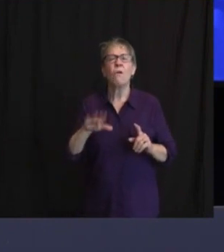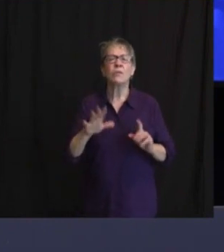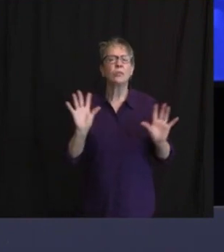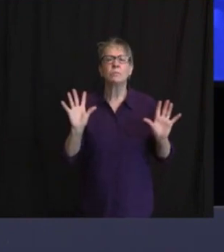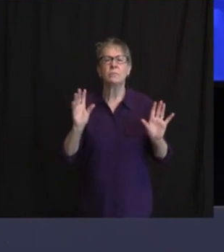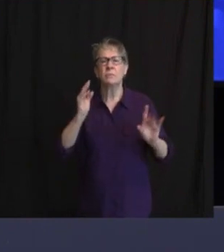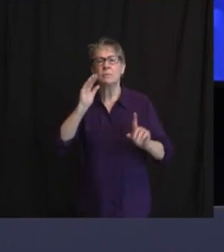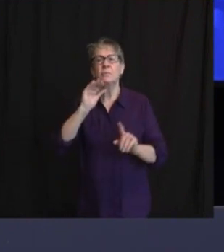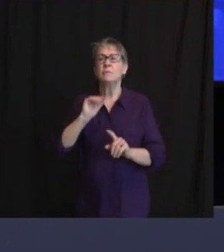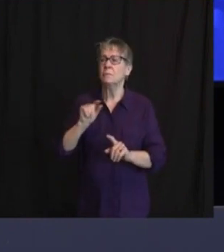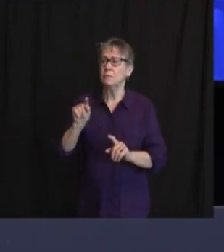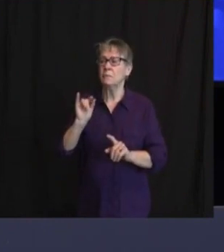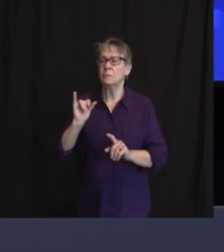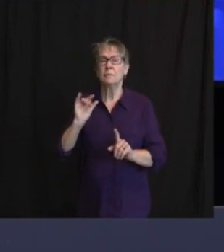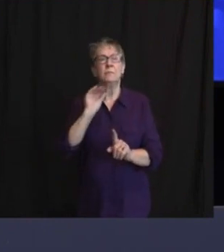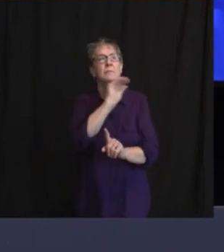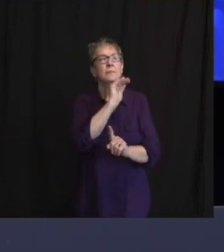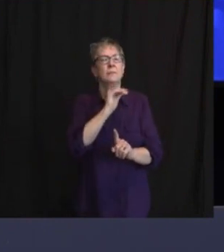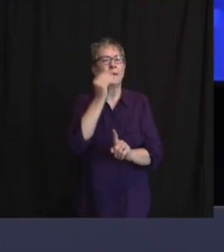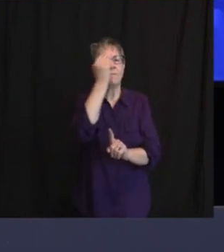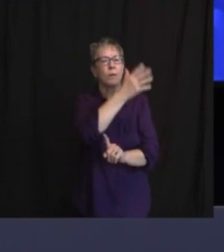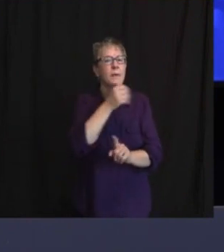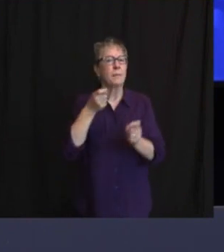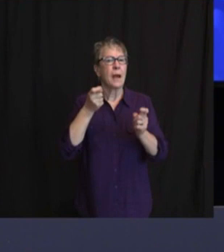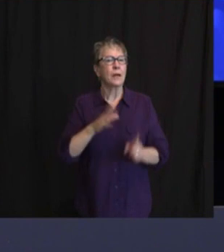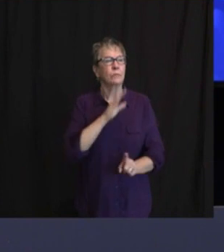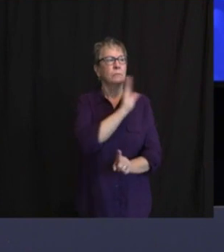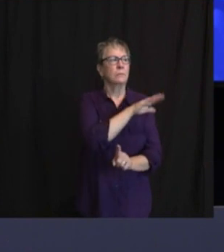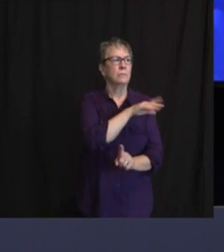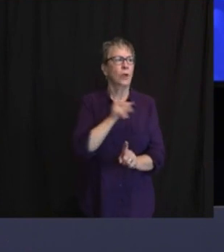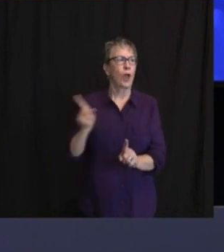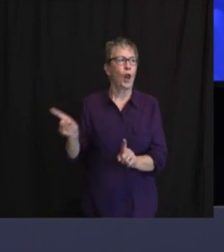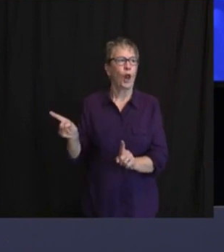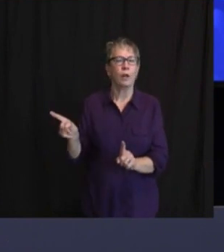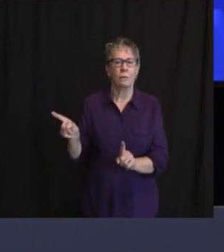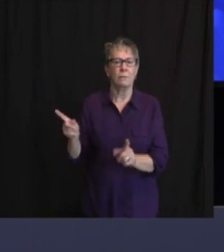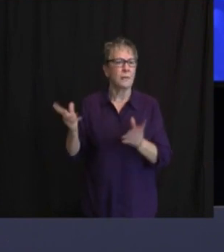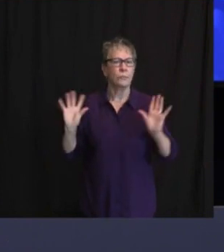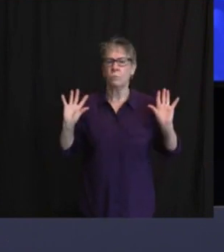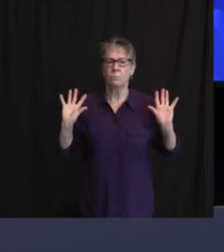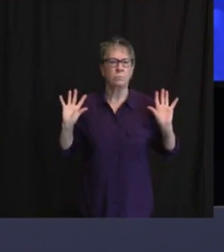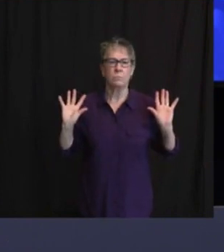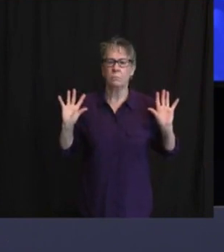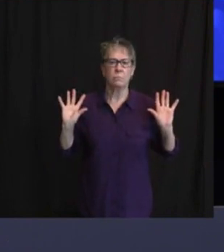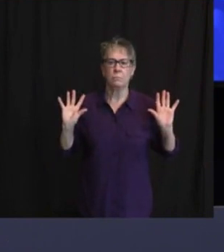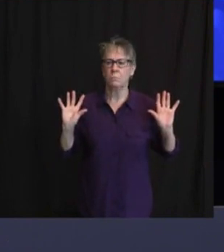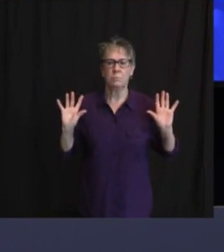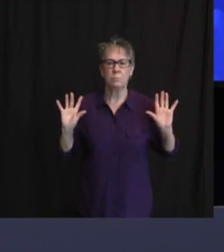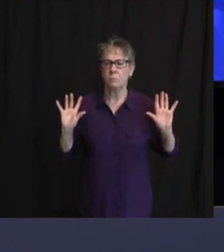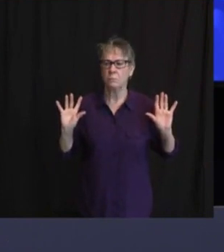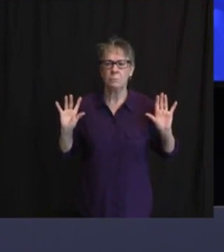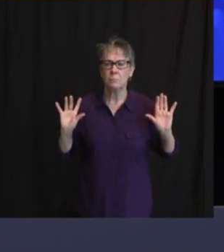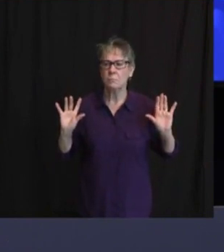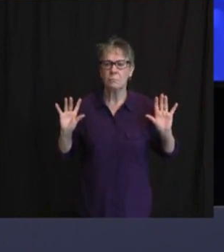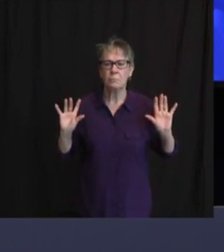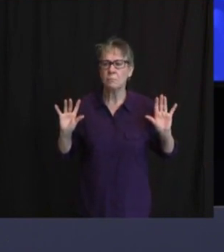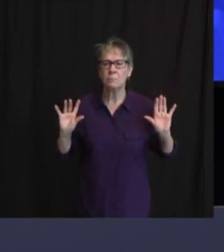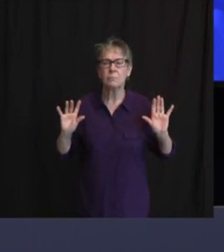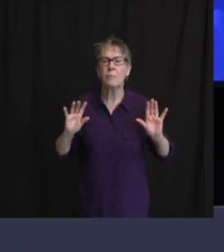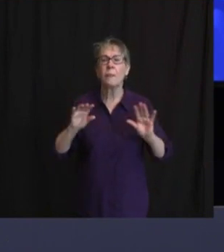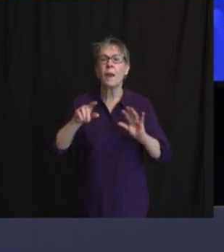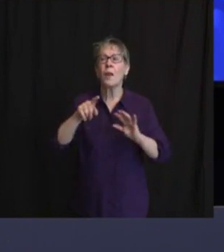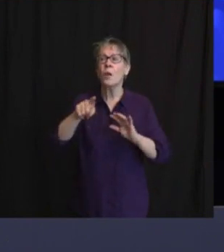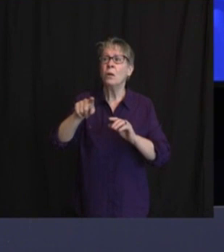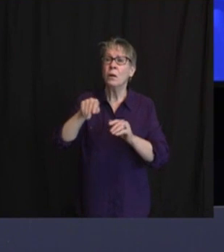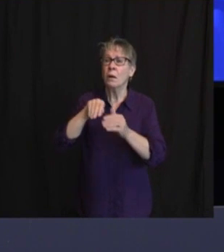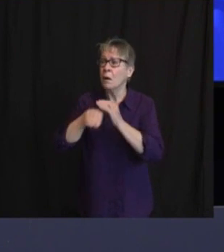see physical and verbal altercations at supermarkets. I think, to the governor's point, that's what I would do. And if I